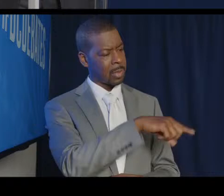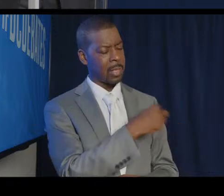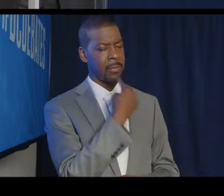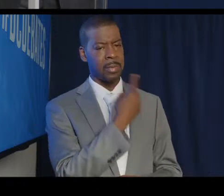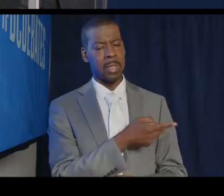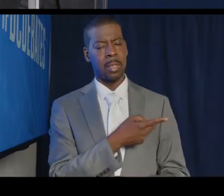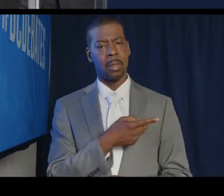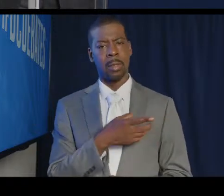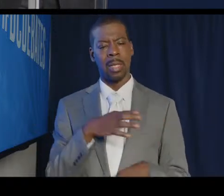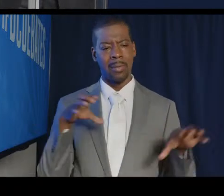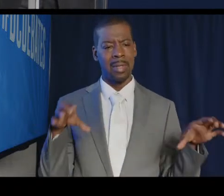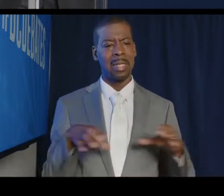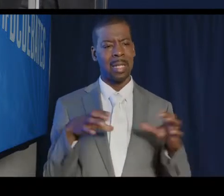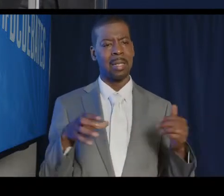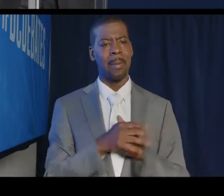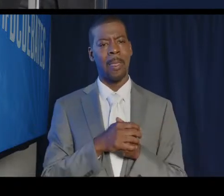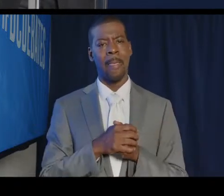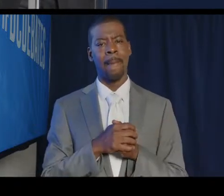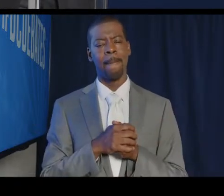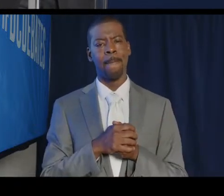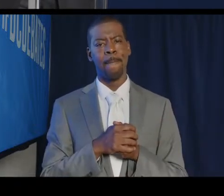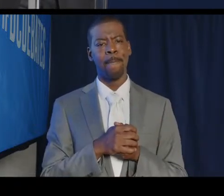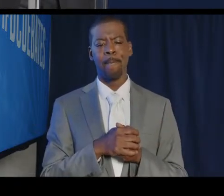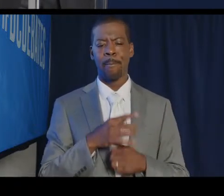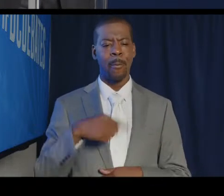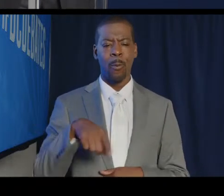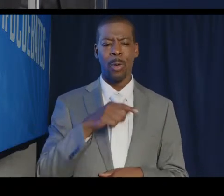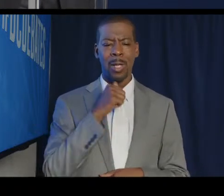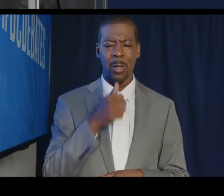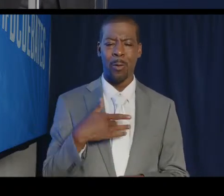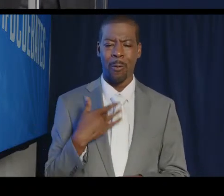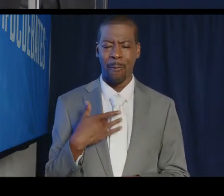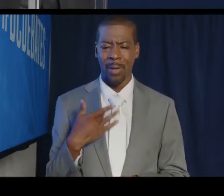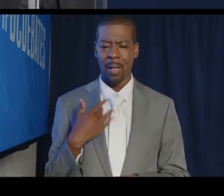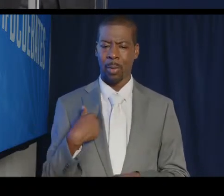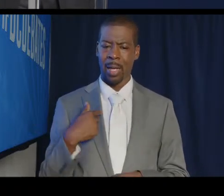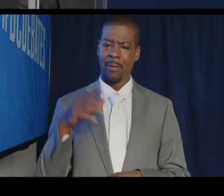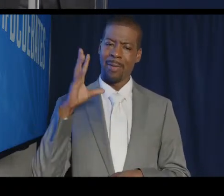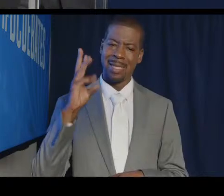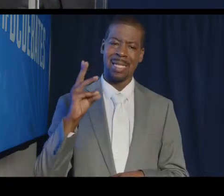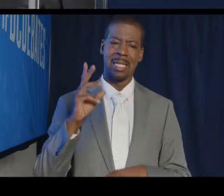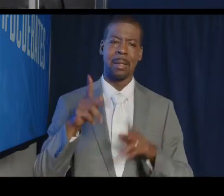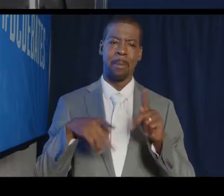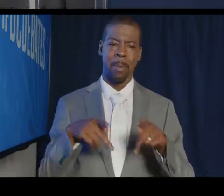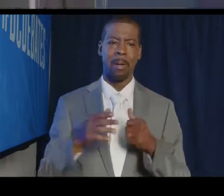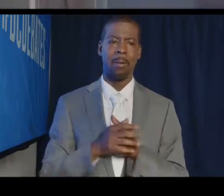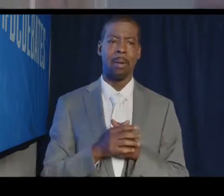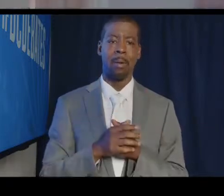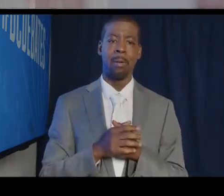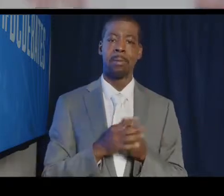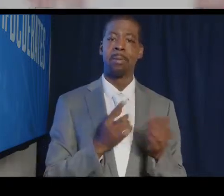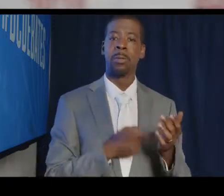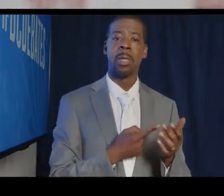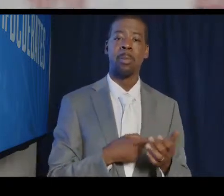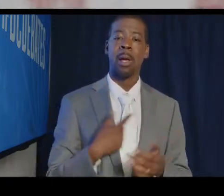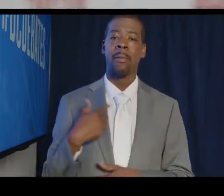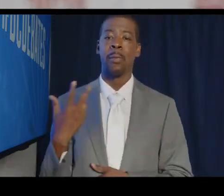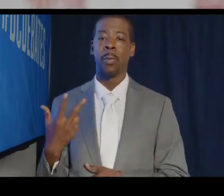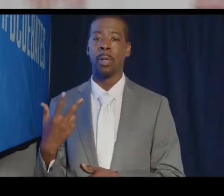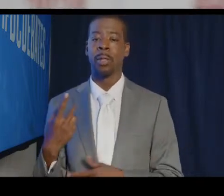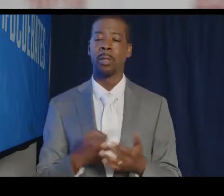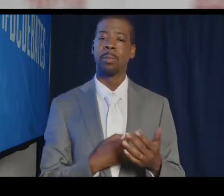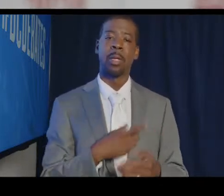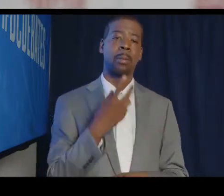presence. But unfortunately, Councilmember Henderson, we don't always feel we have 6 people. Sometimes we might have 3, we sometimes have